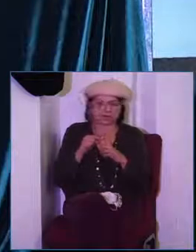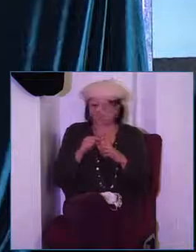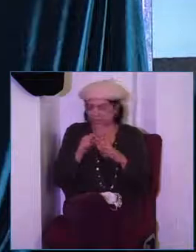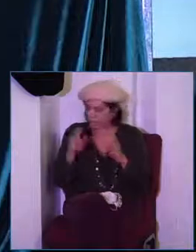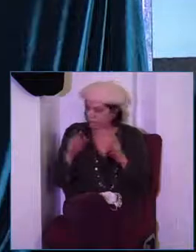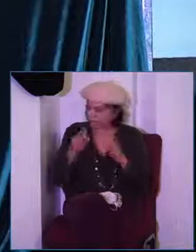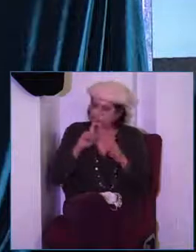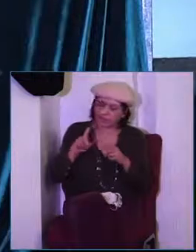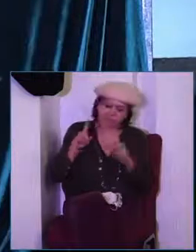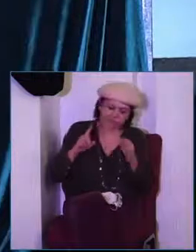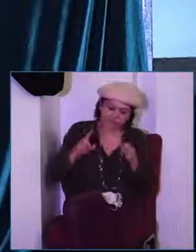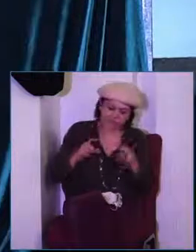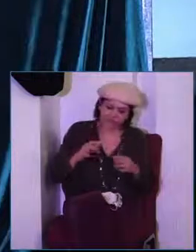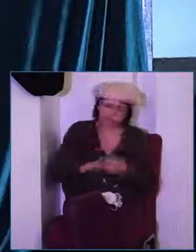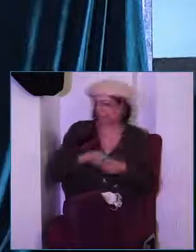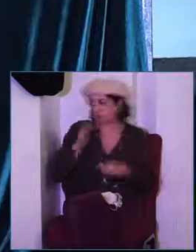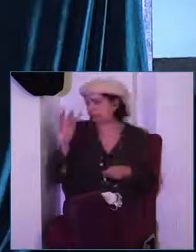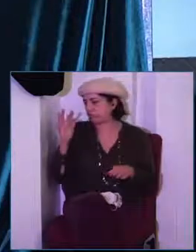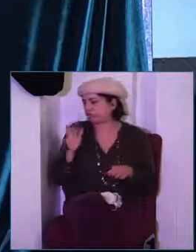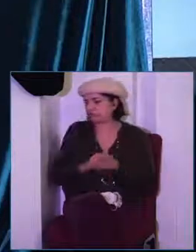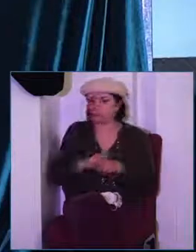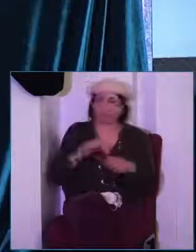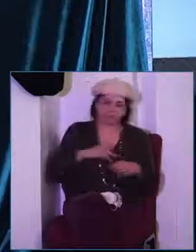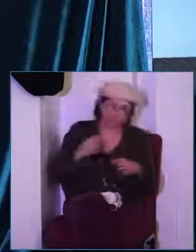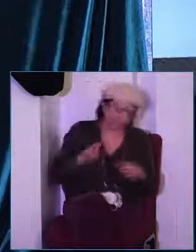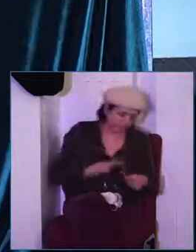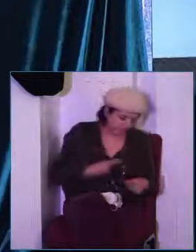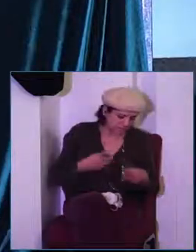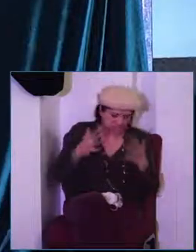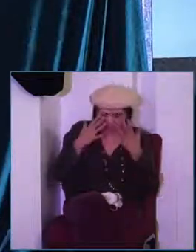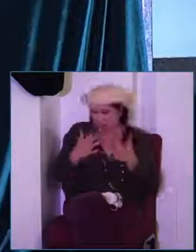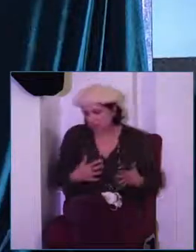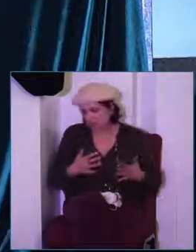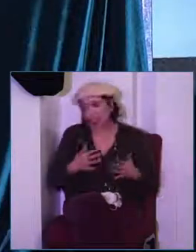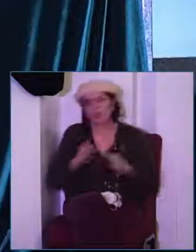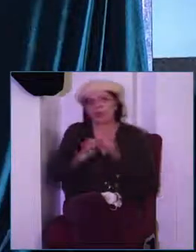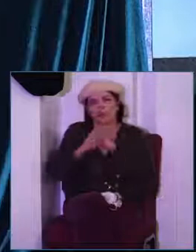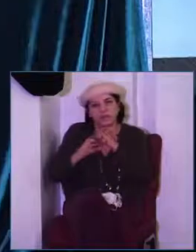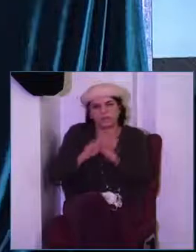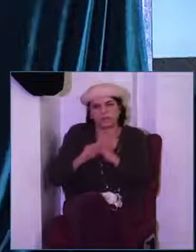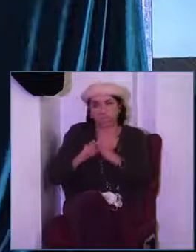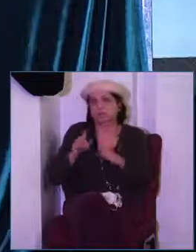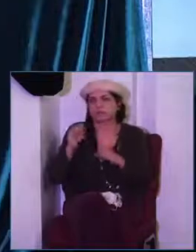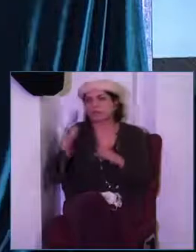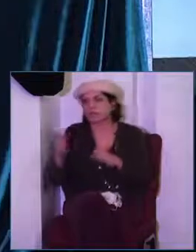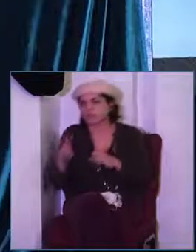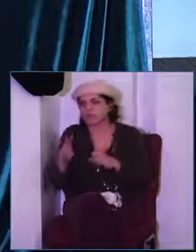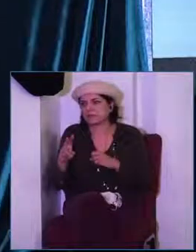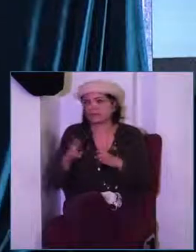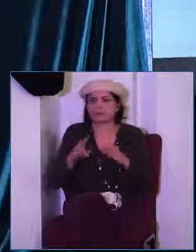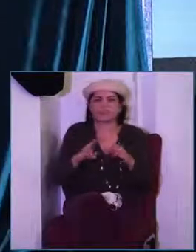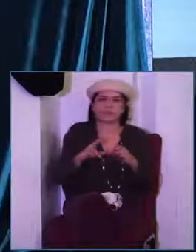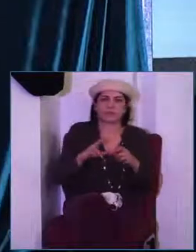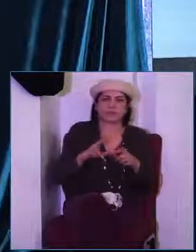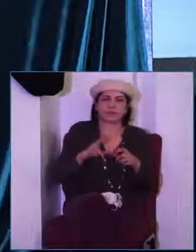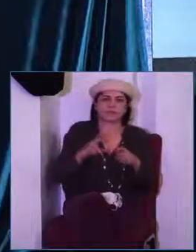I have been upset about people's health issues and about my friend's